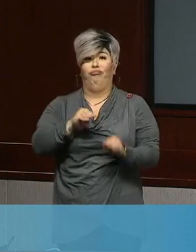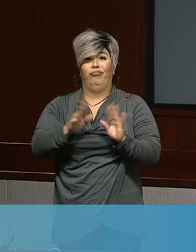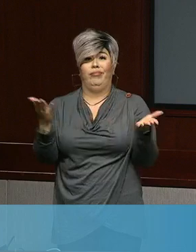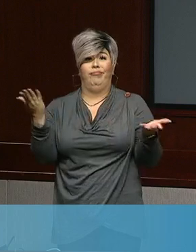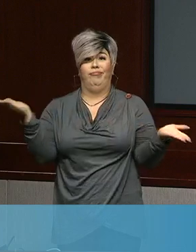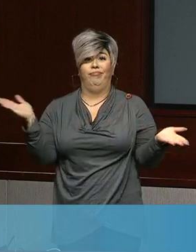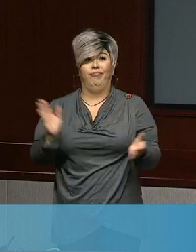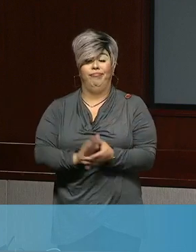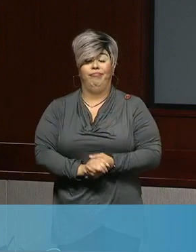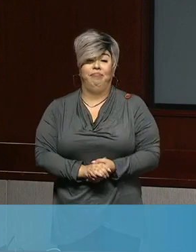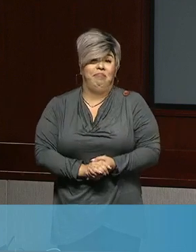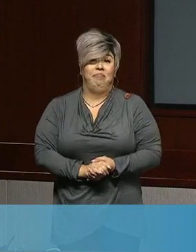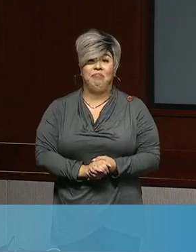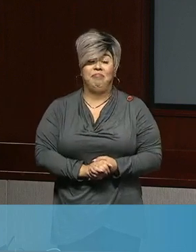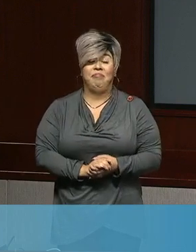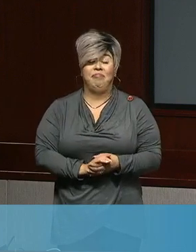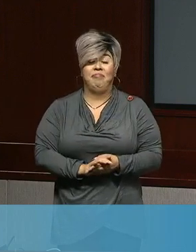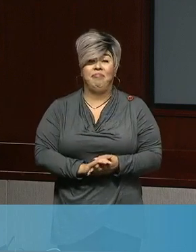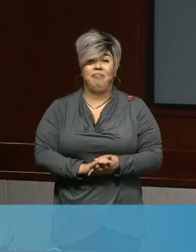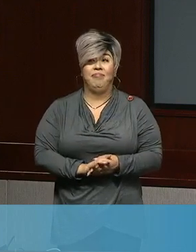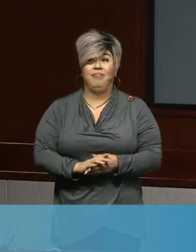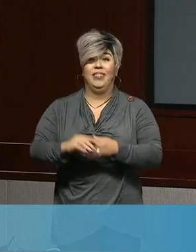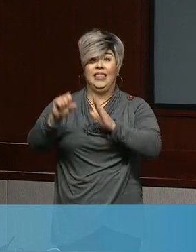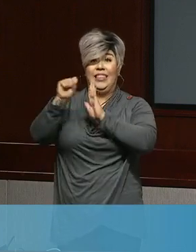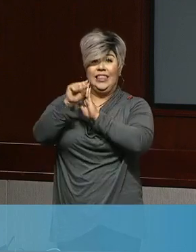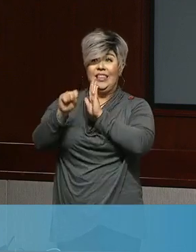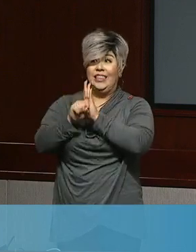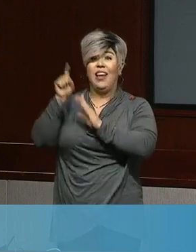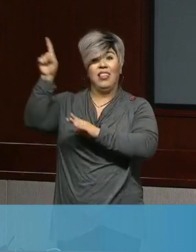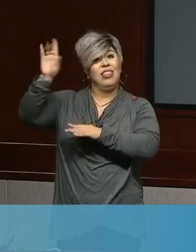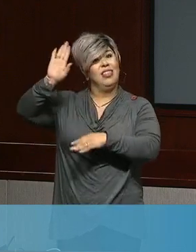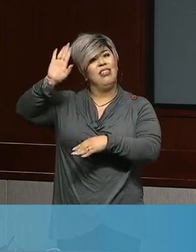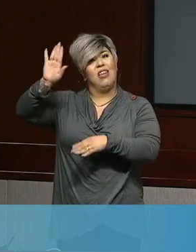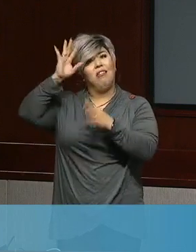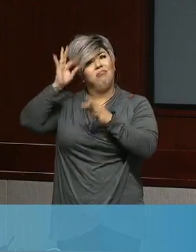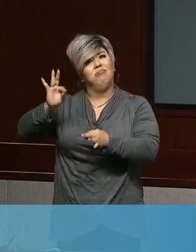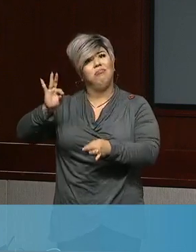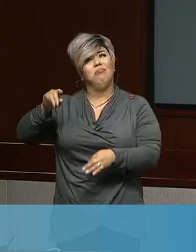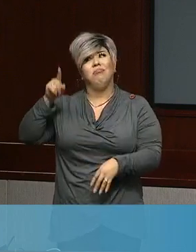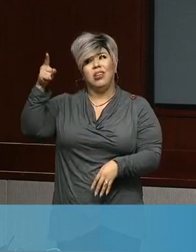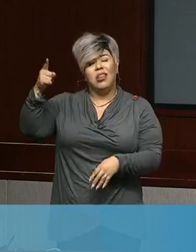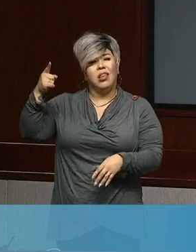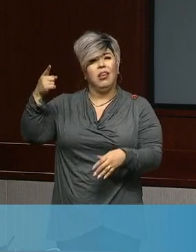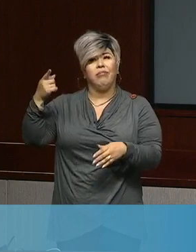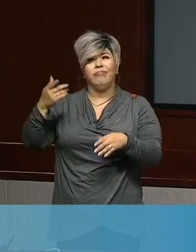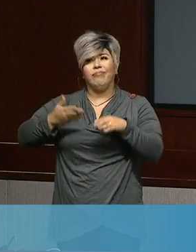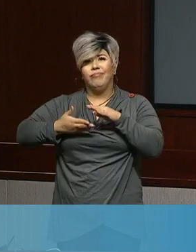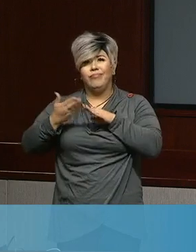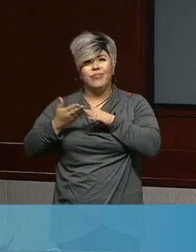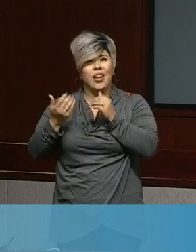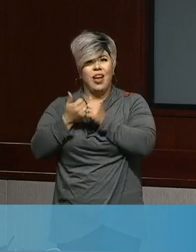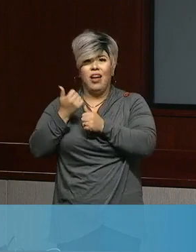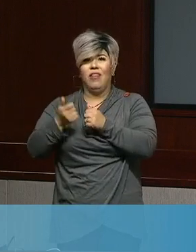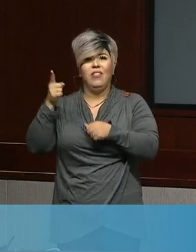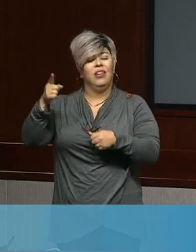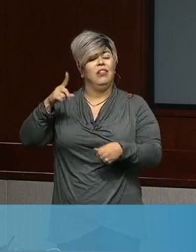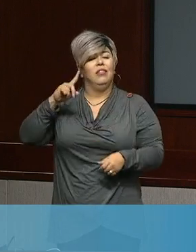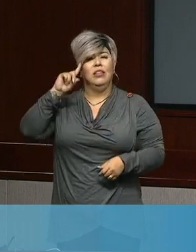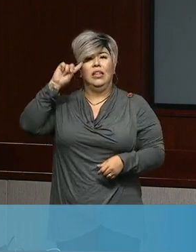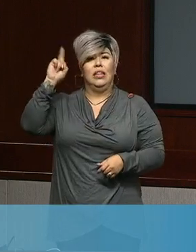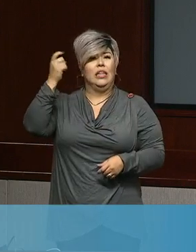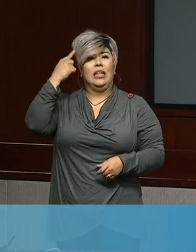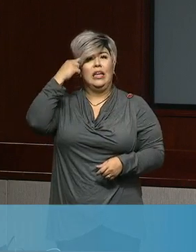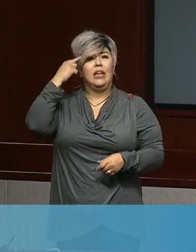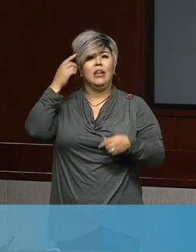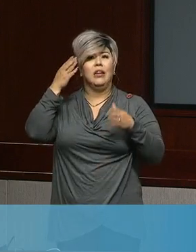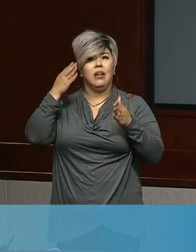story. The state is calling the shots, and they're in charge, their public health team, and the governor. They